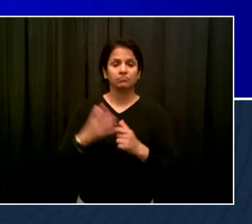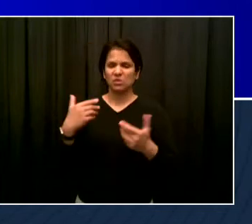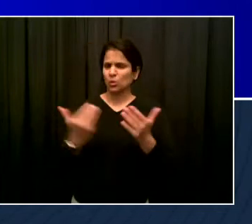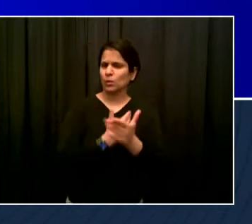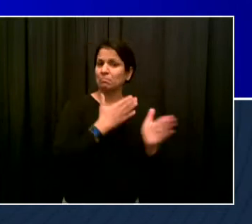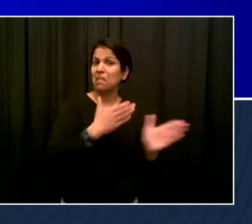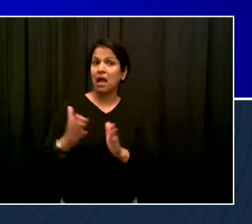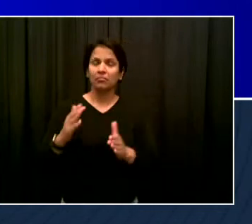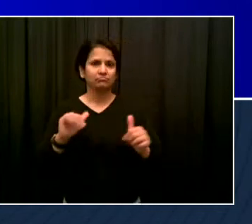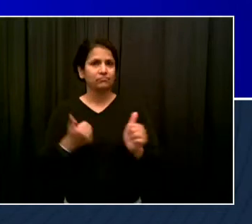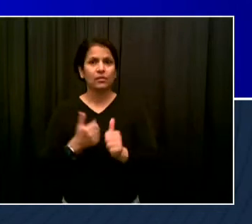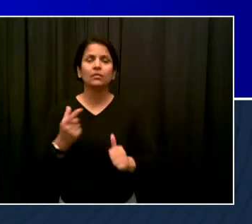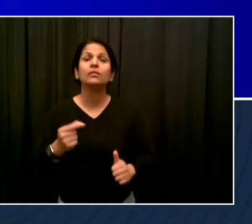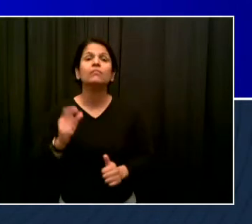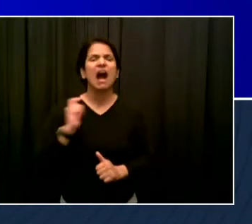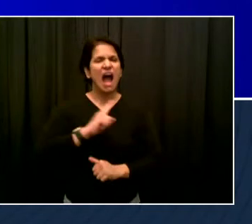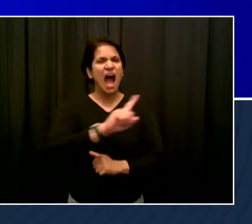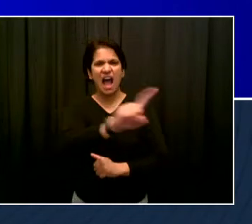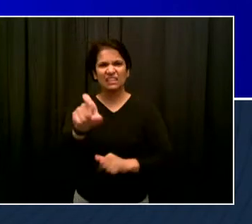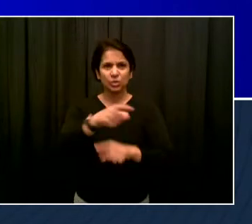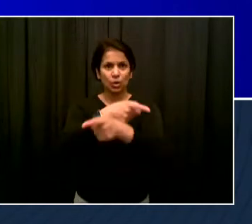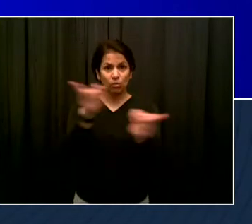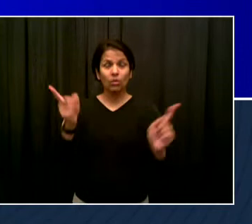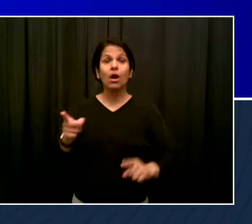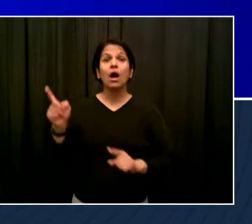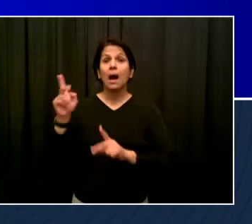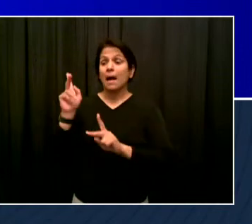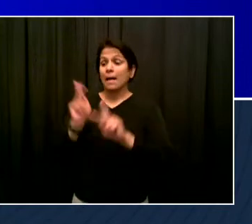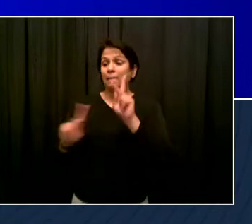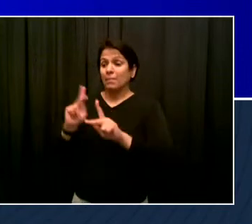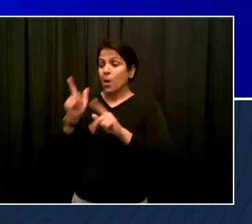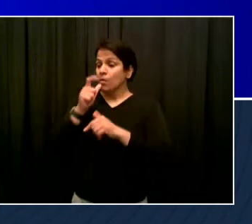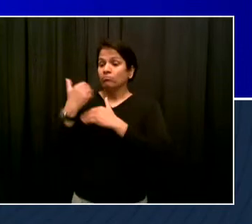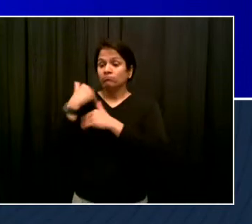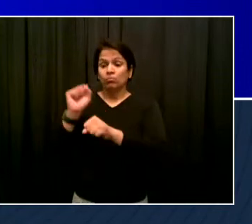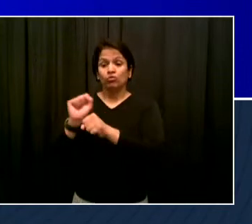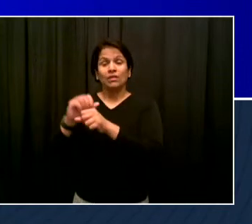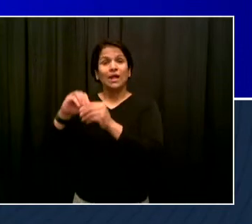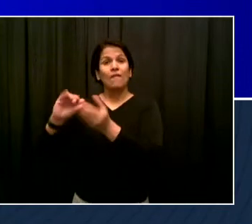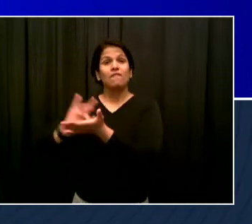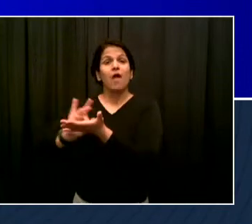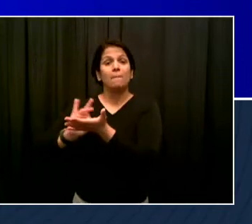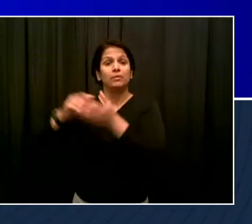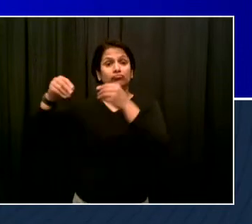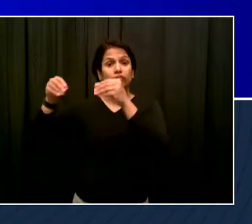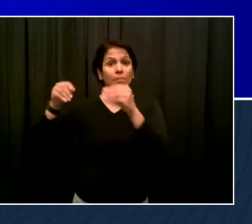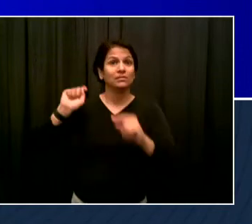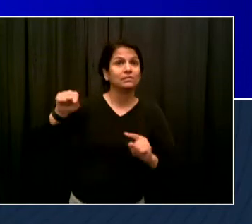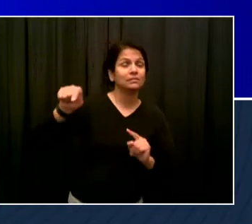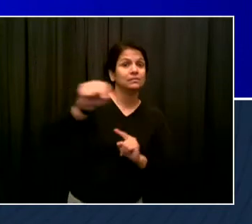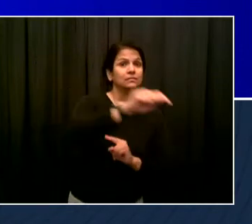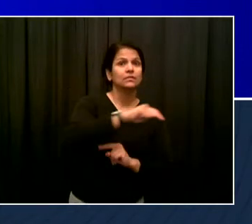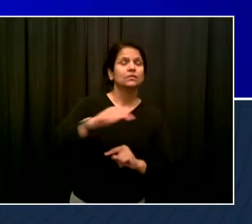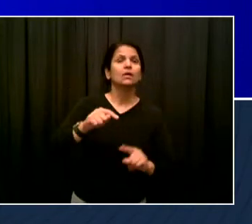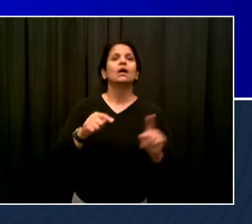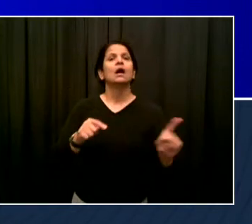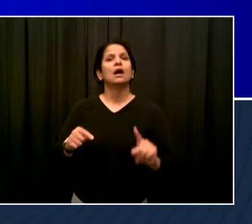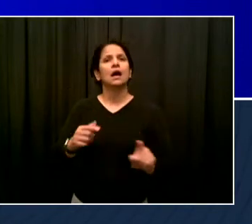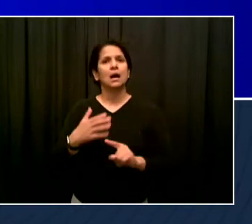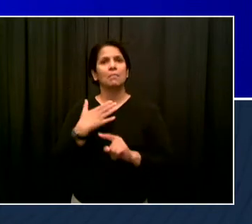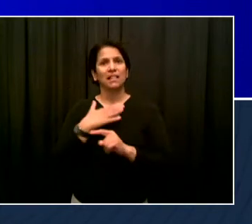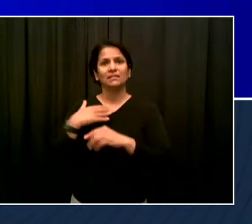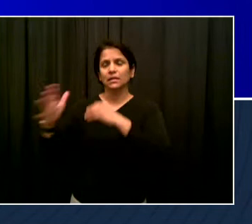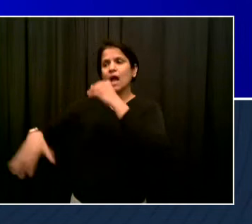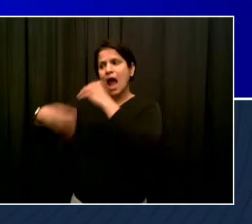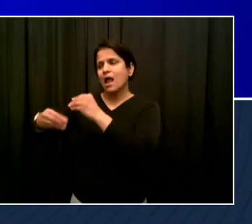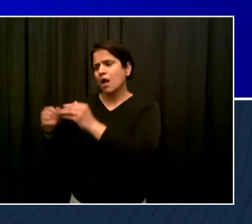to immediately start having walk-in vaccinations. This is something that will help everyone to get vaccinated. We